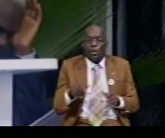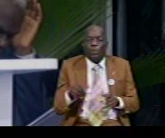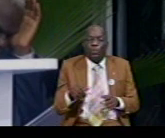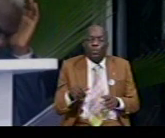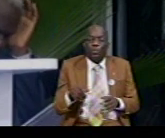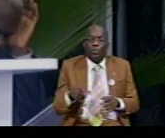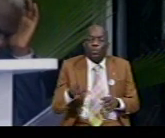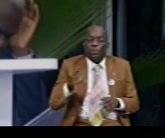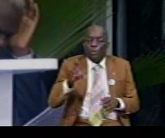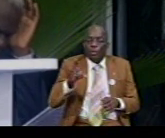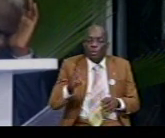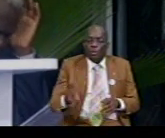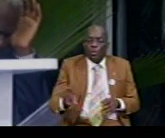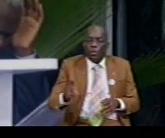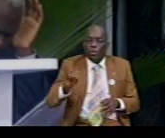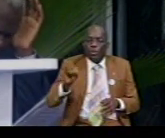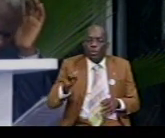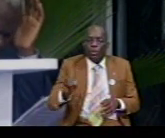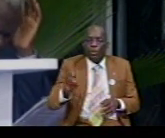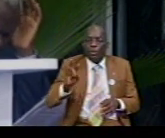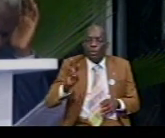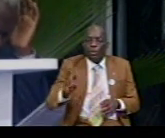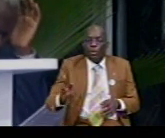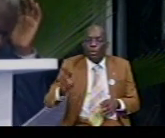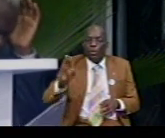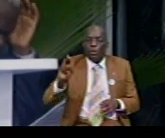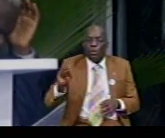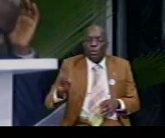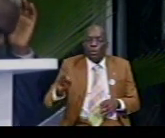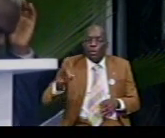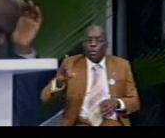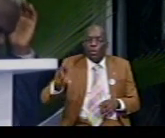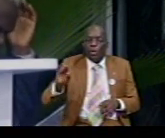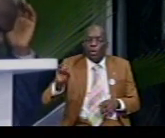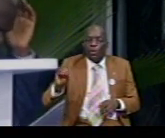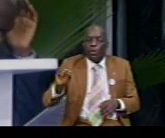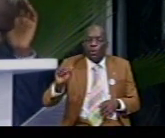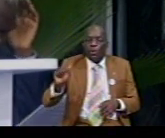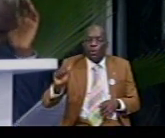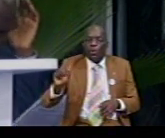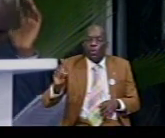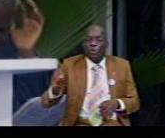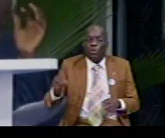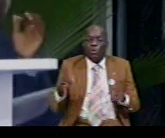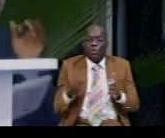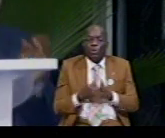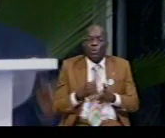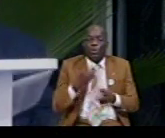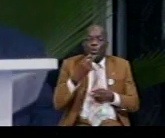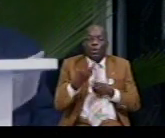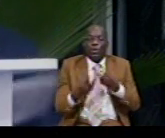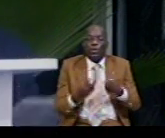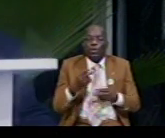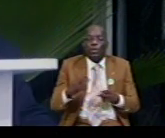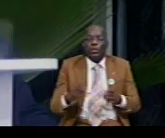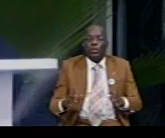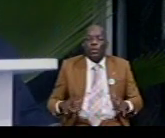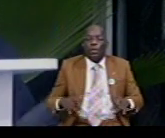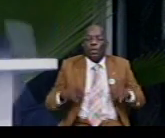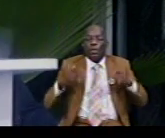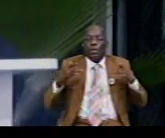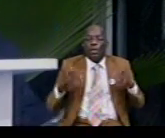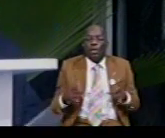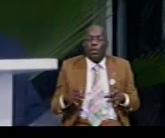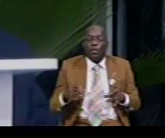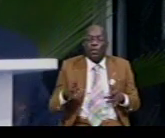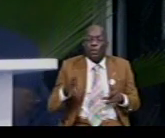here at the Alpha location in mobile devices. Visit Life Media Says Stand